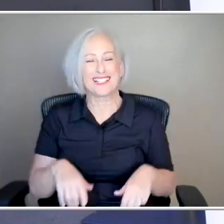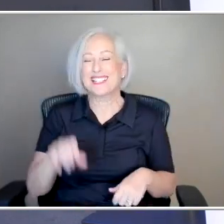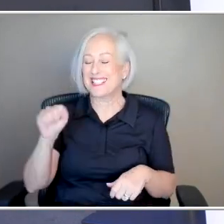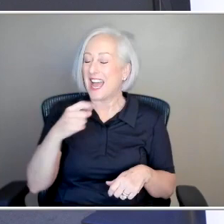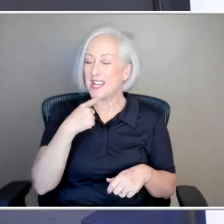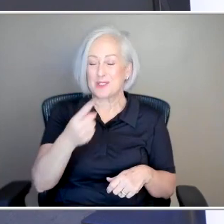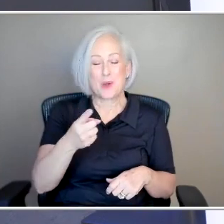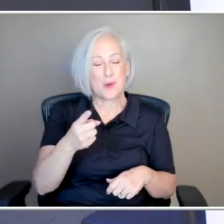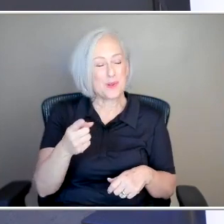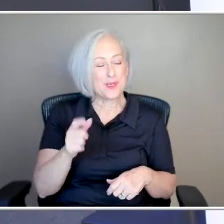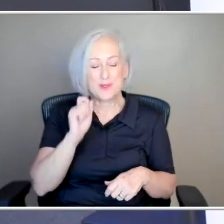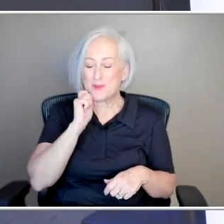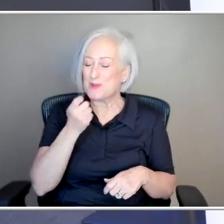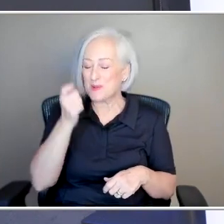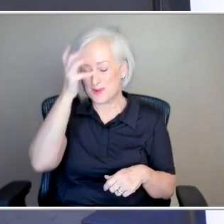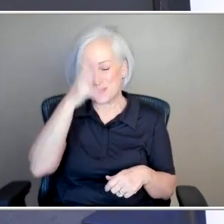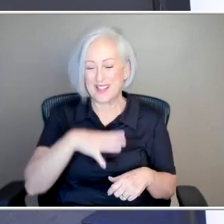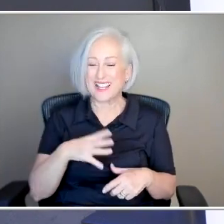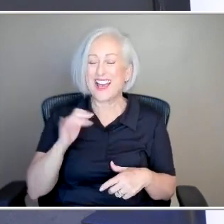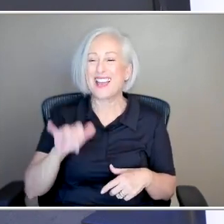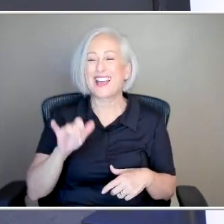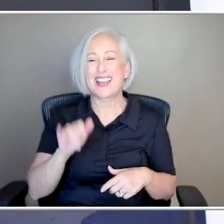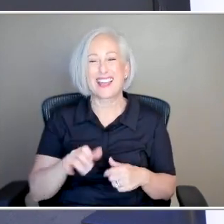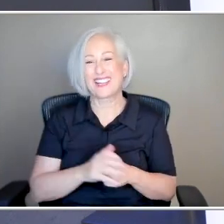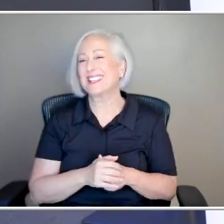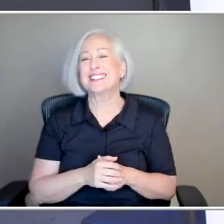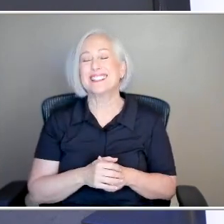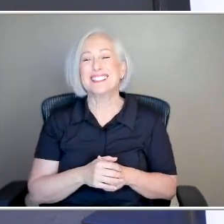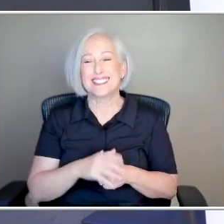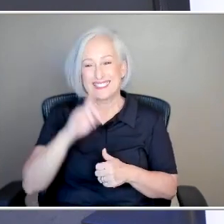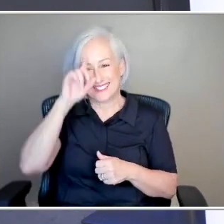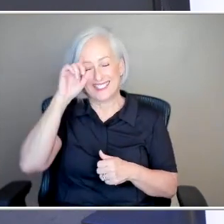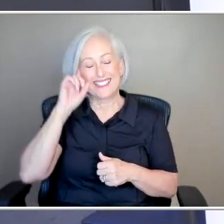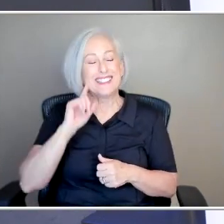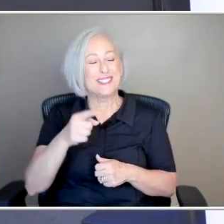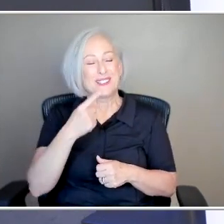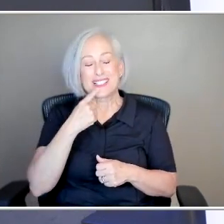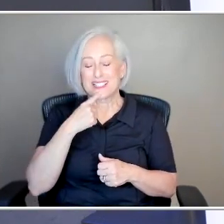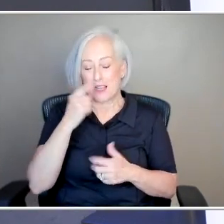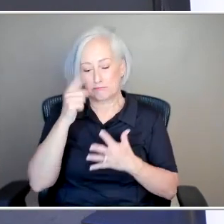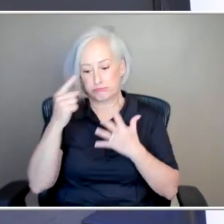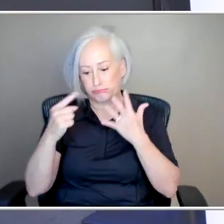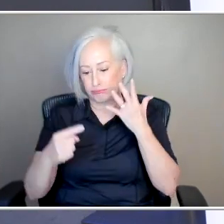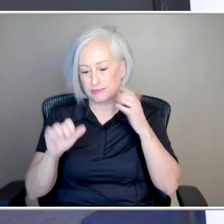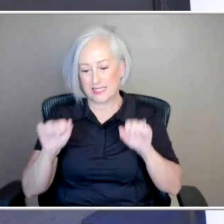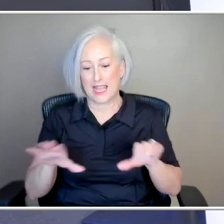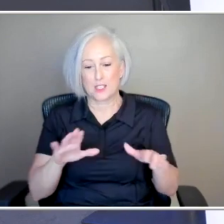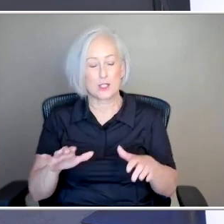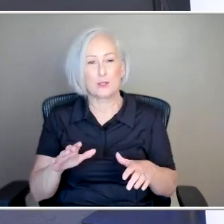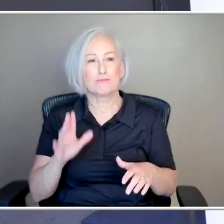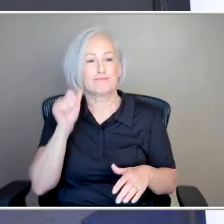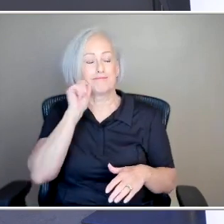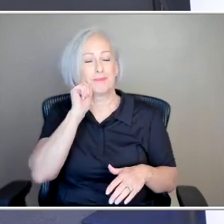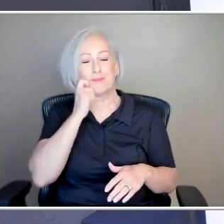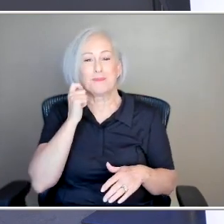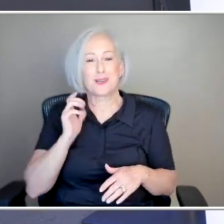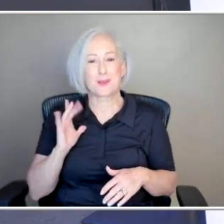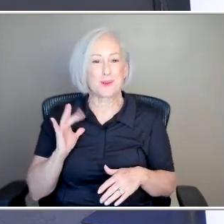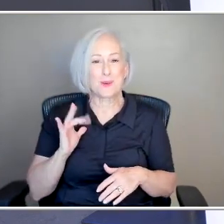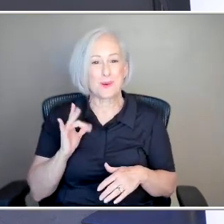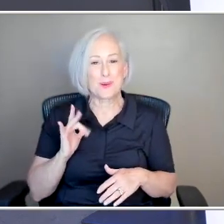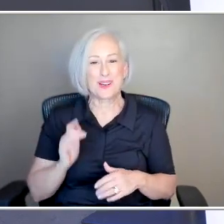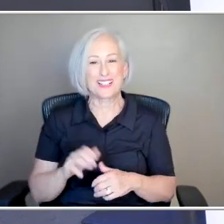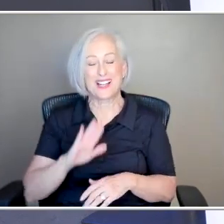told you right off the bat. That's how people like us are like, he tells you all these things he can do, and I'm like, he's just a really big deal. All of our docs